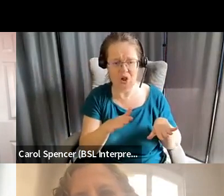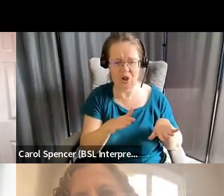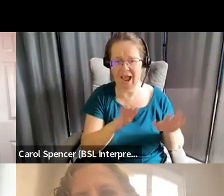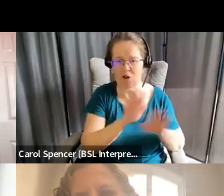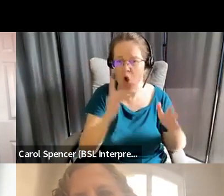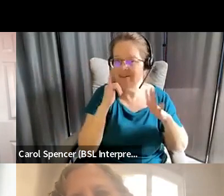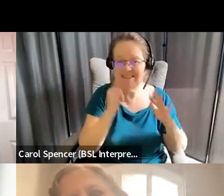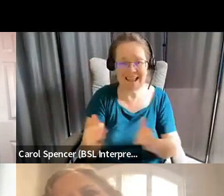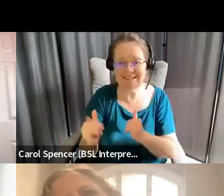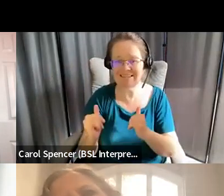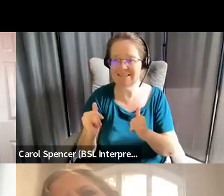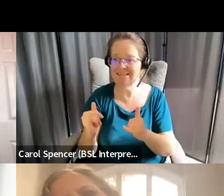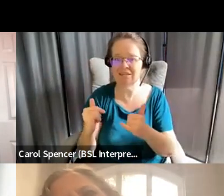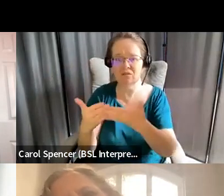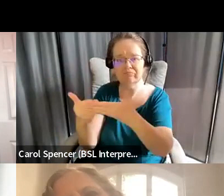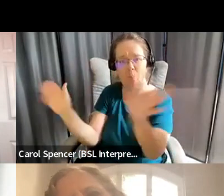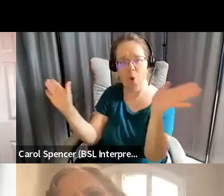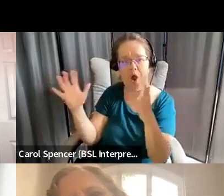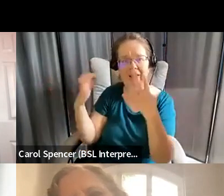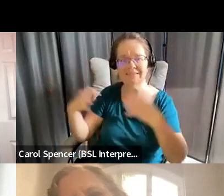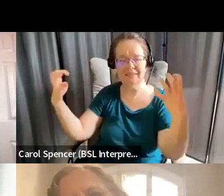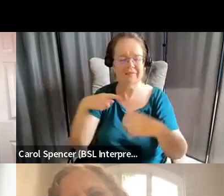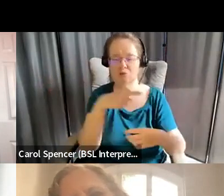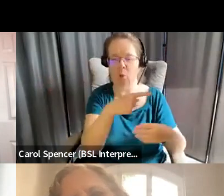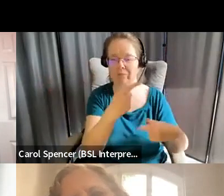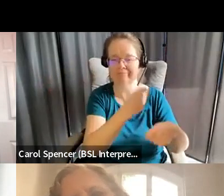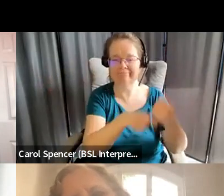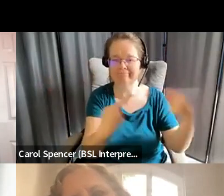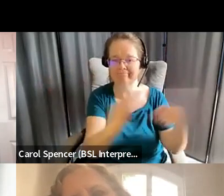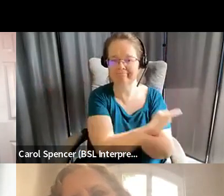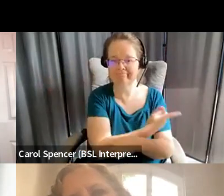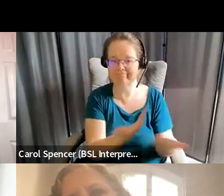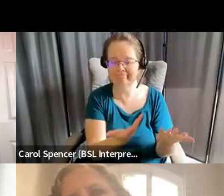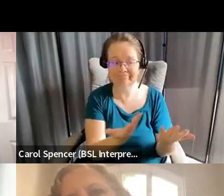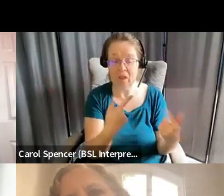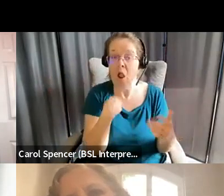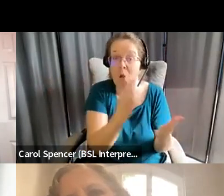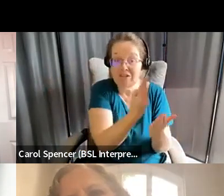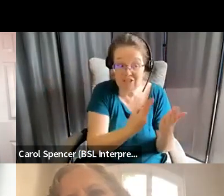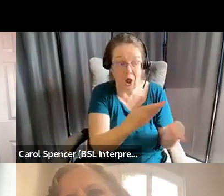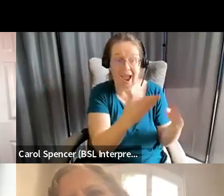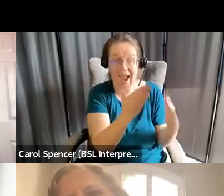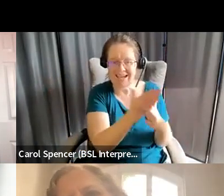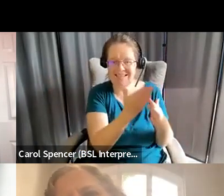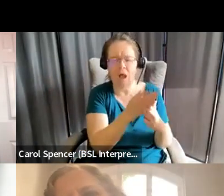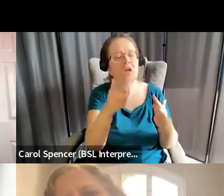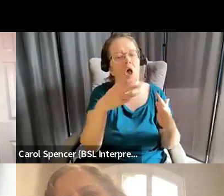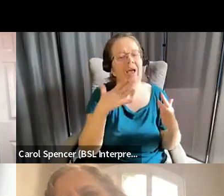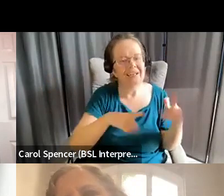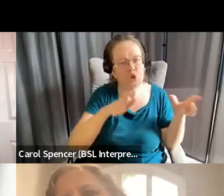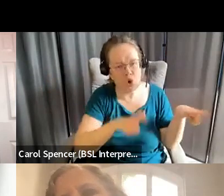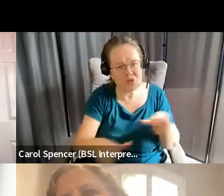with different people, it missed the trick. So it's important that we design something accessible, but also we have a continuous kind